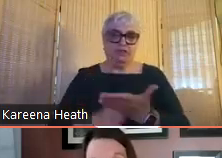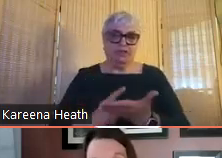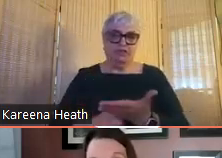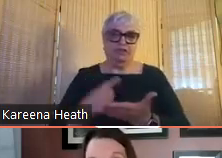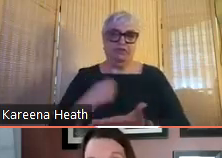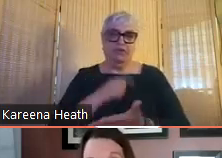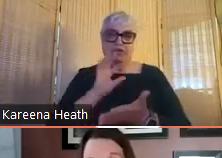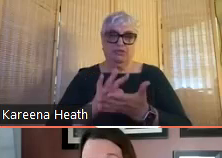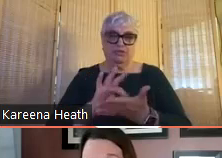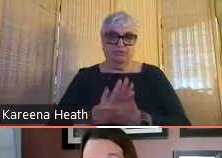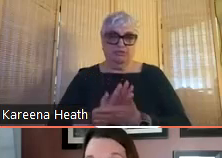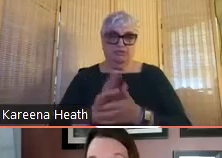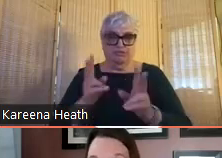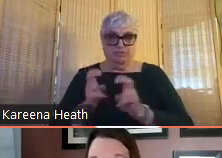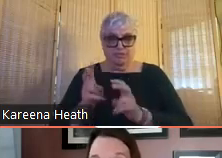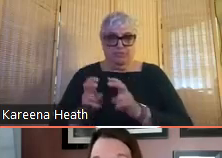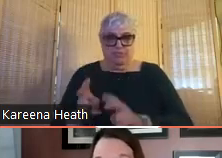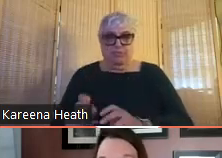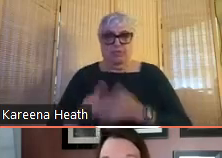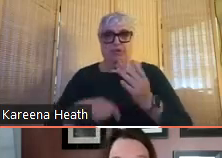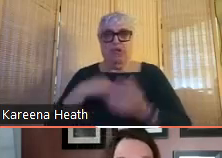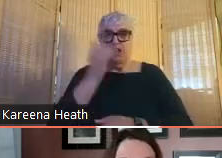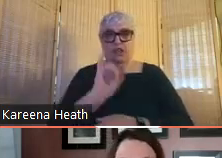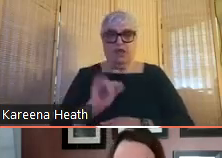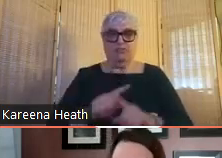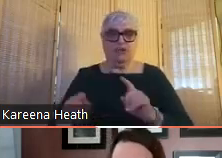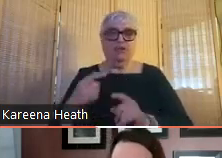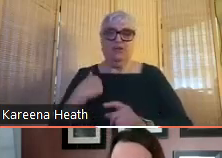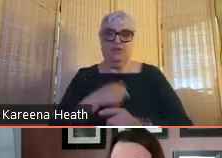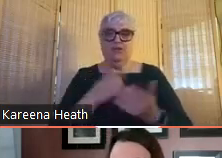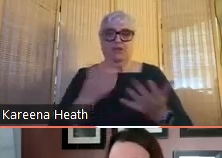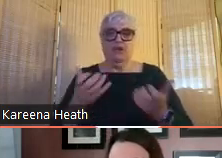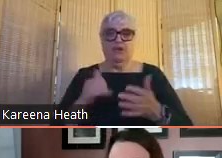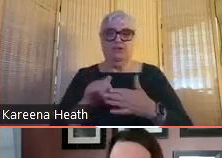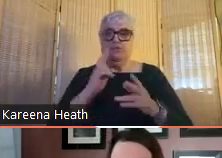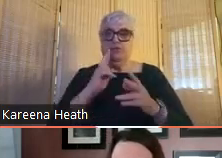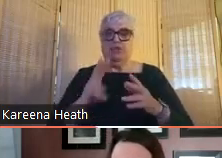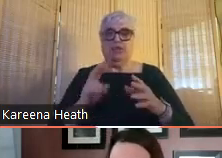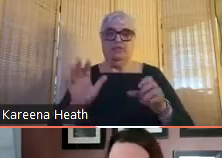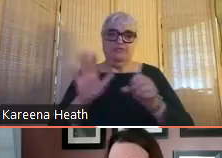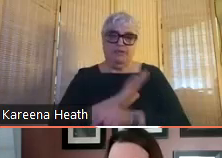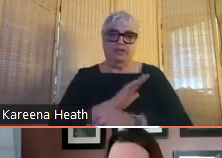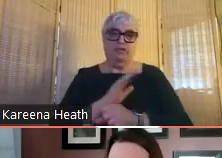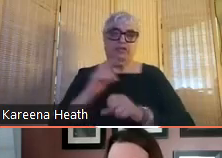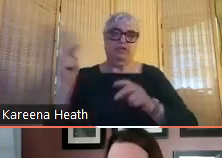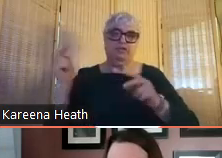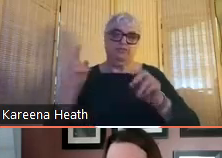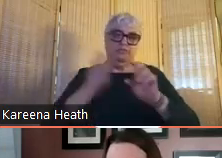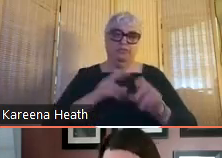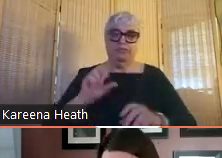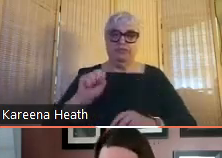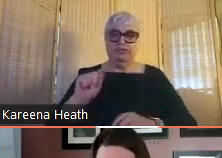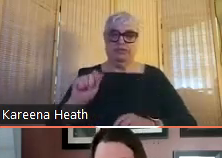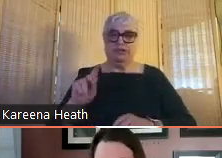note of what that is going to look like. But absolutely, we're wanting this to be a really robust stakeholder process and that nobody gets left